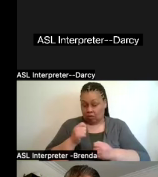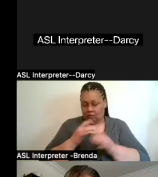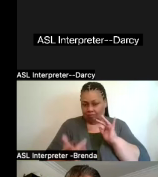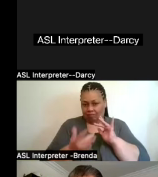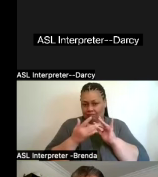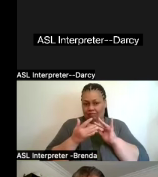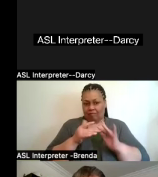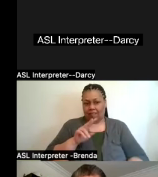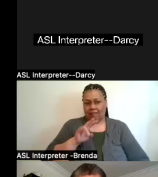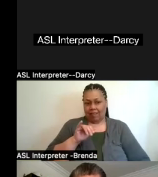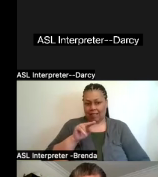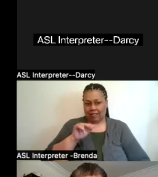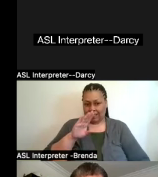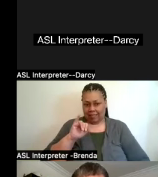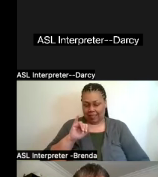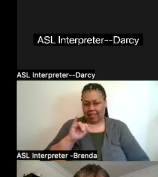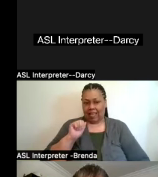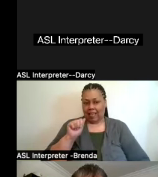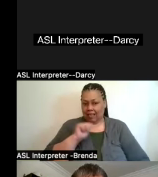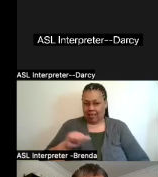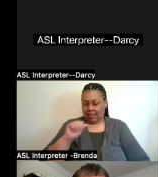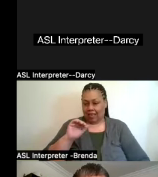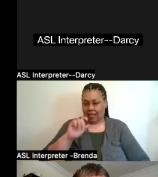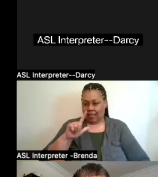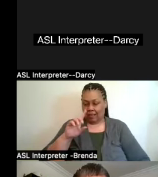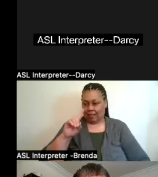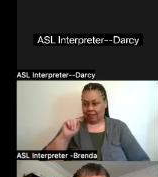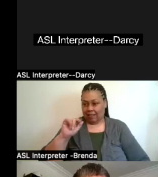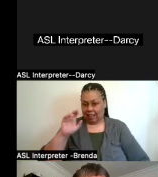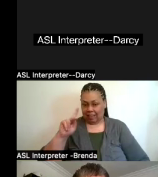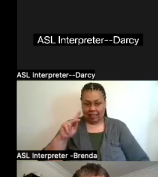at vinci@caltech.edu, and I will walk you through the pathway.